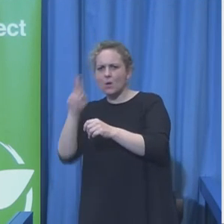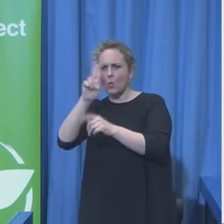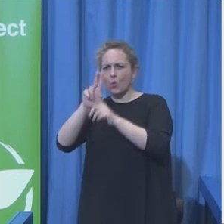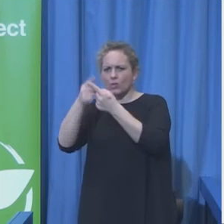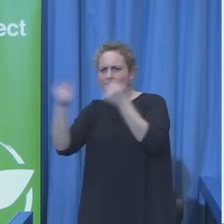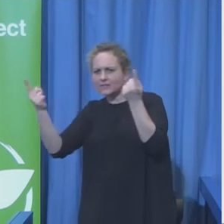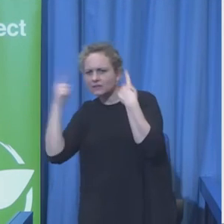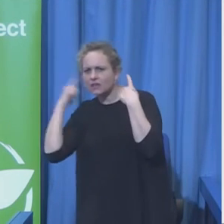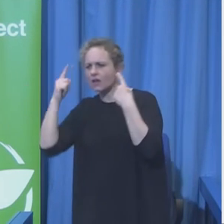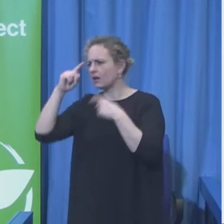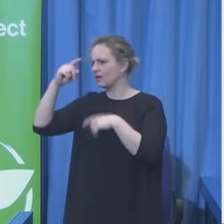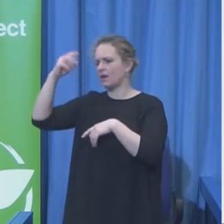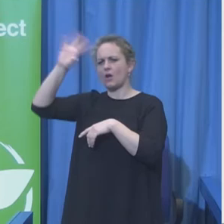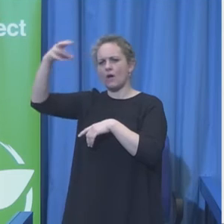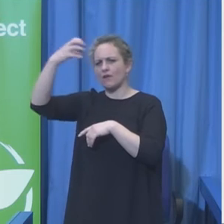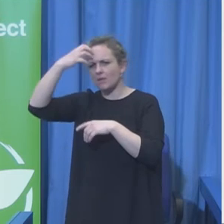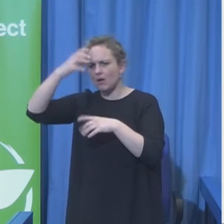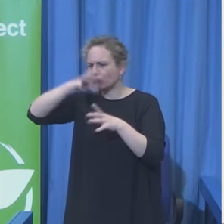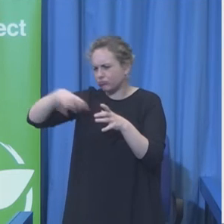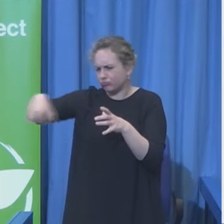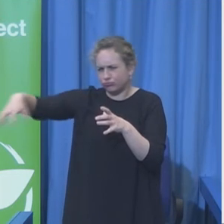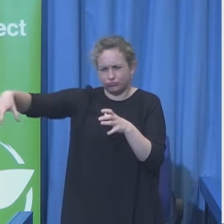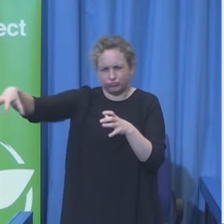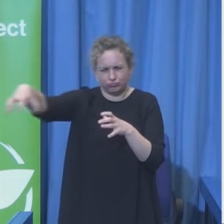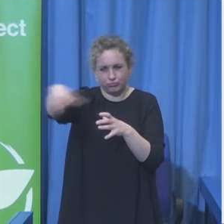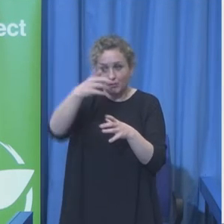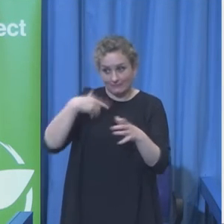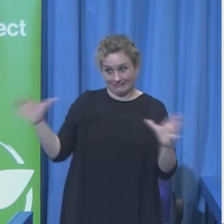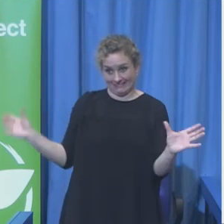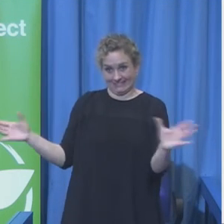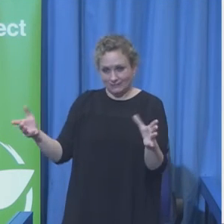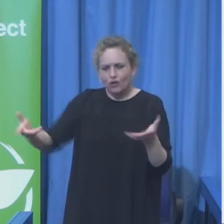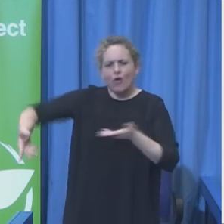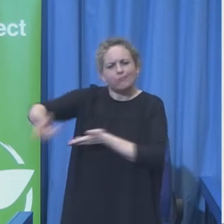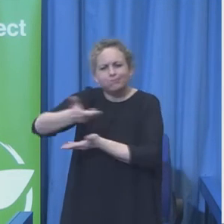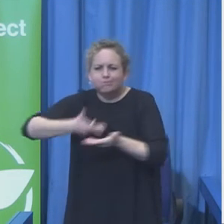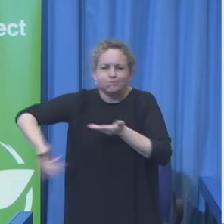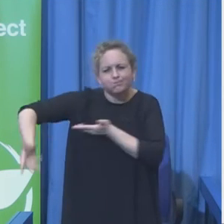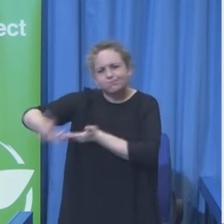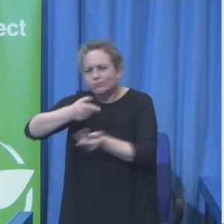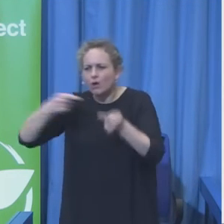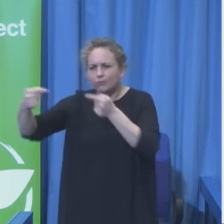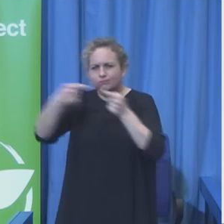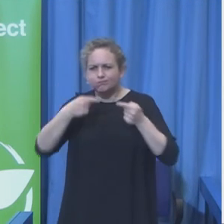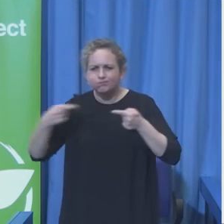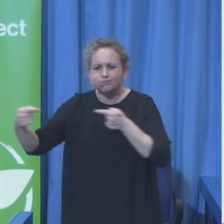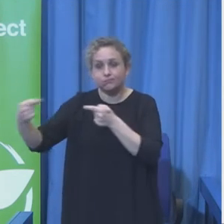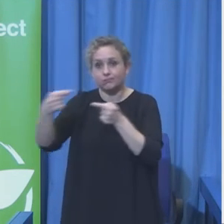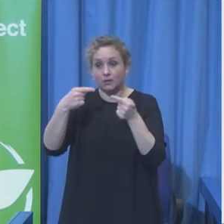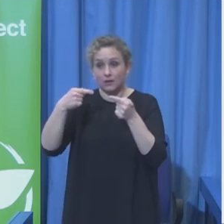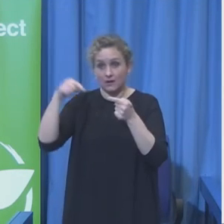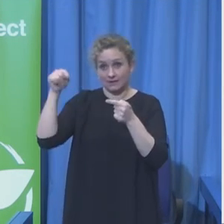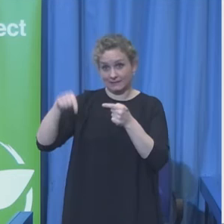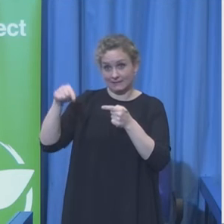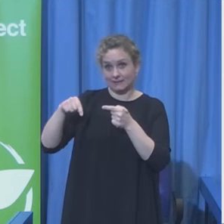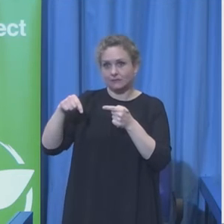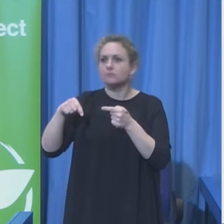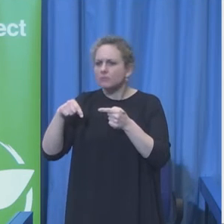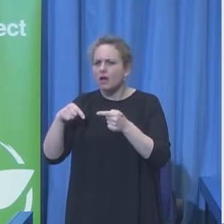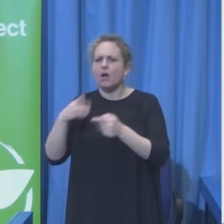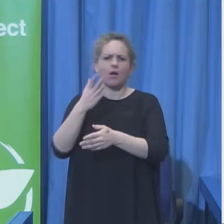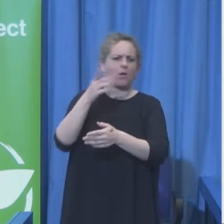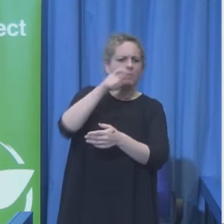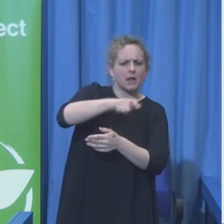talk about more inclusively putting people with disabilities in the workforce around the world. And that includes in the